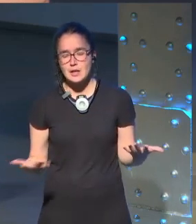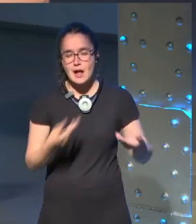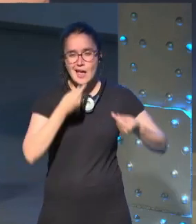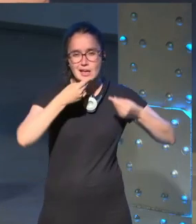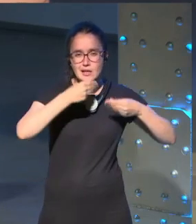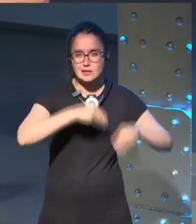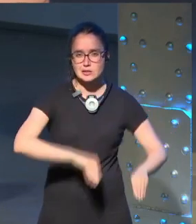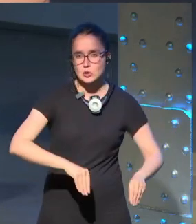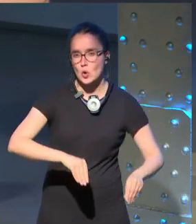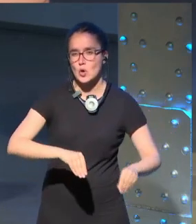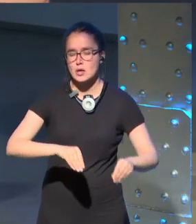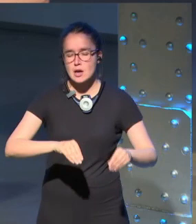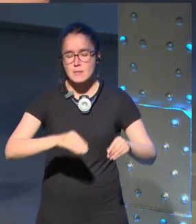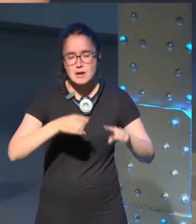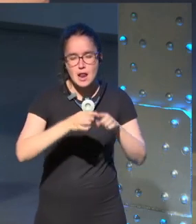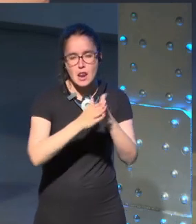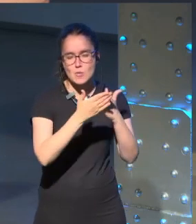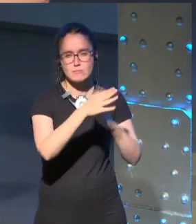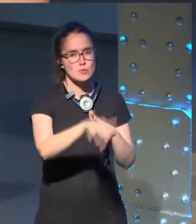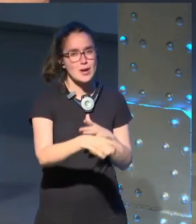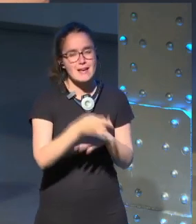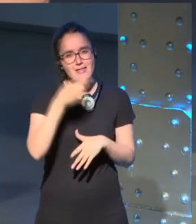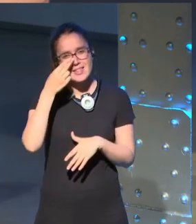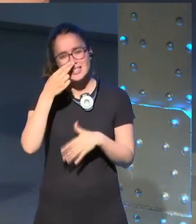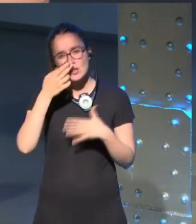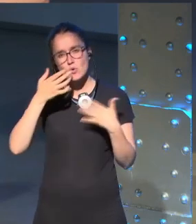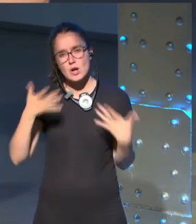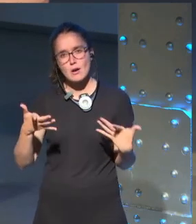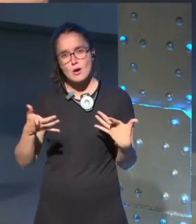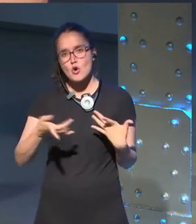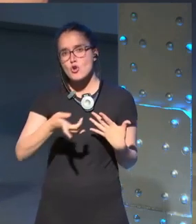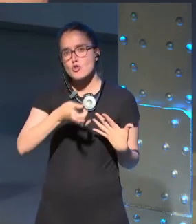a book, but what interested me was just how they talked,